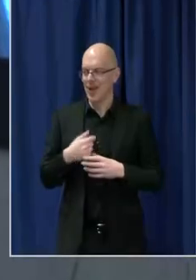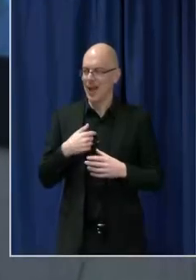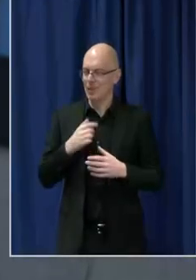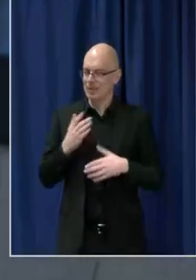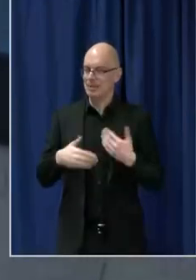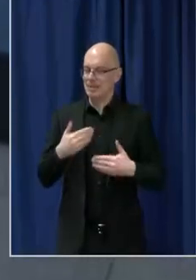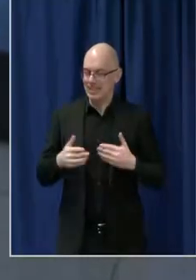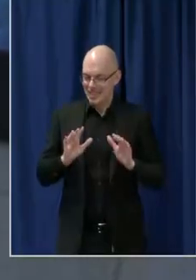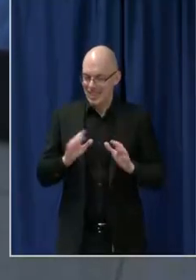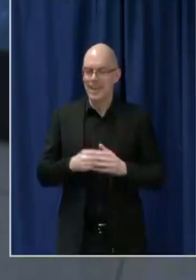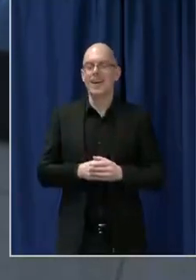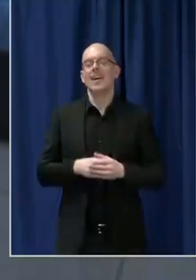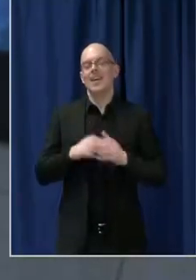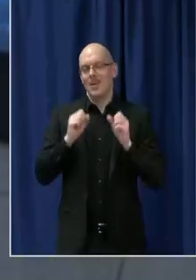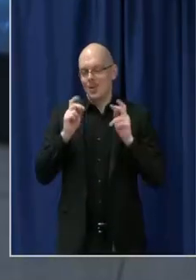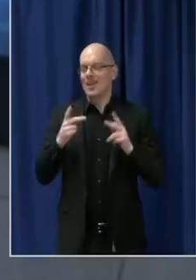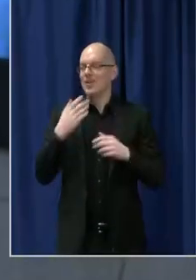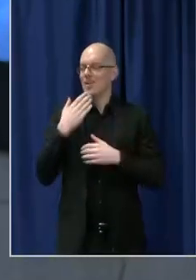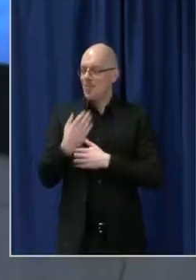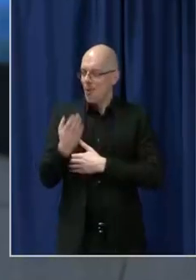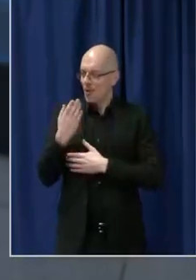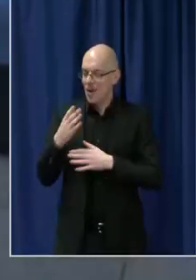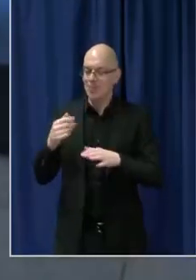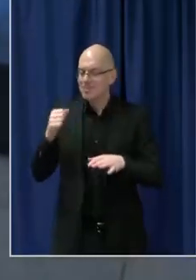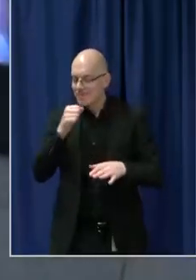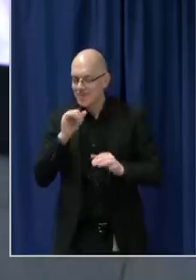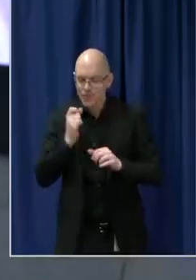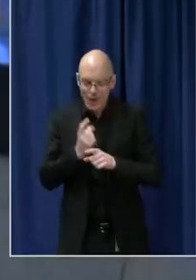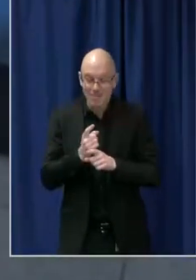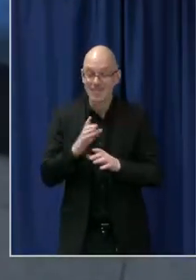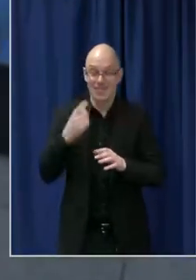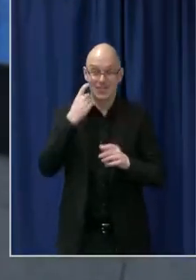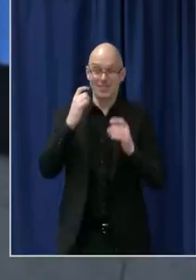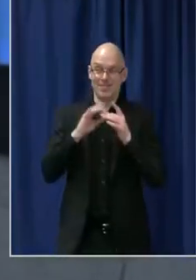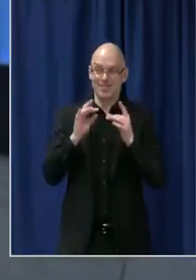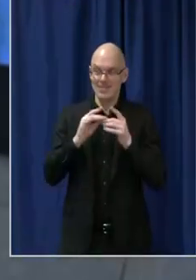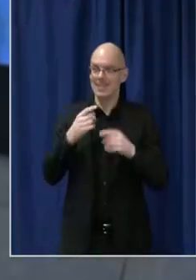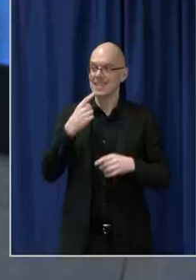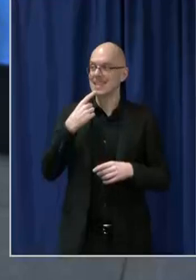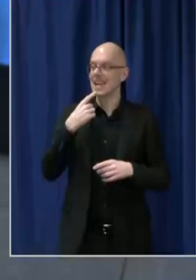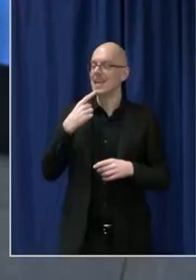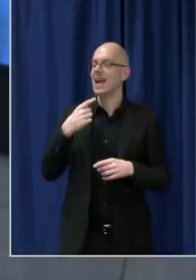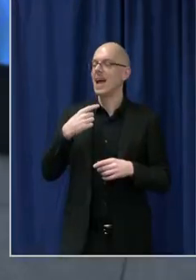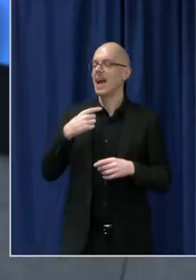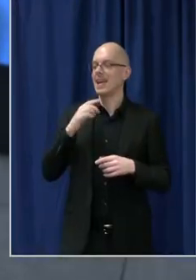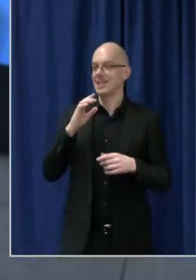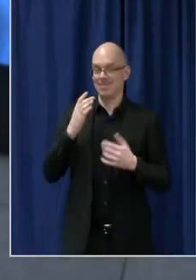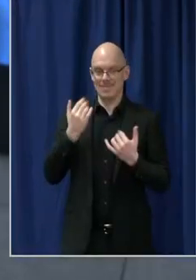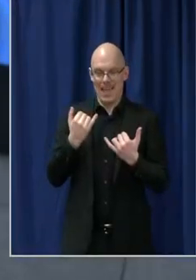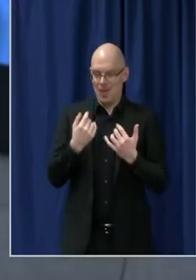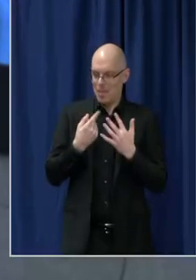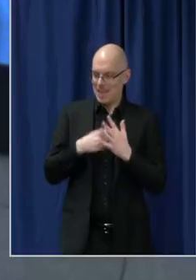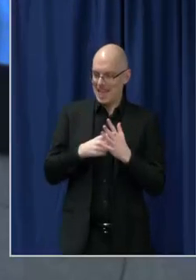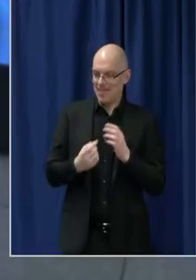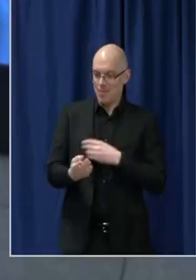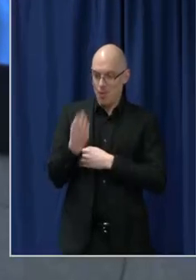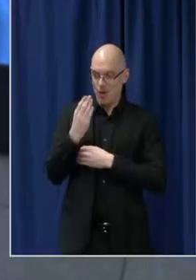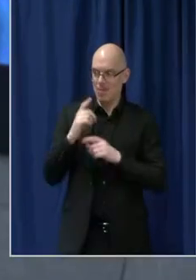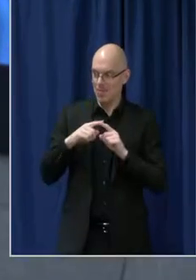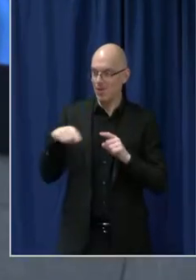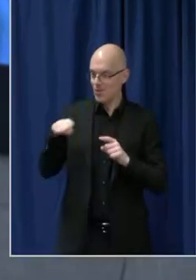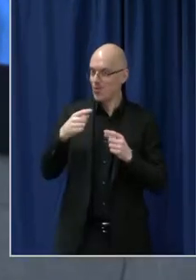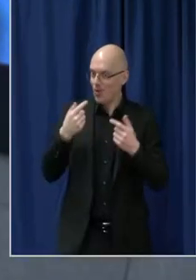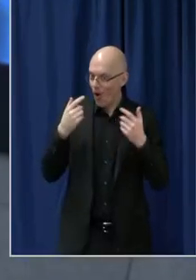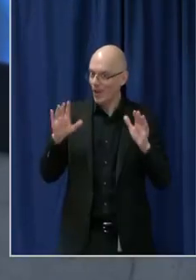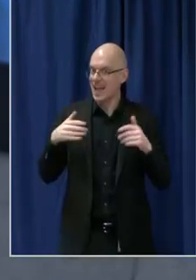Good morning, all. I was just saying it looks like it's the start of the morning here, but you all have quite a full